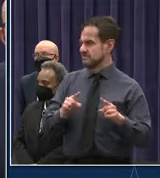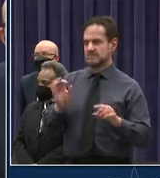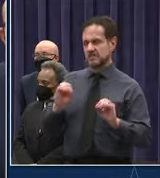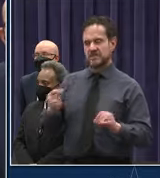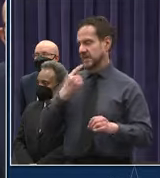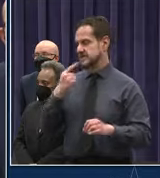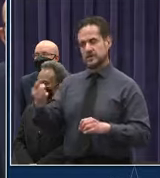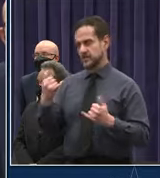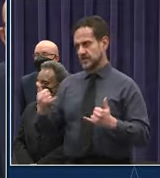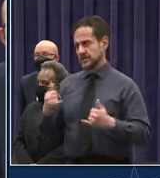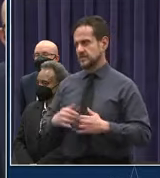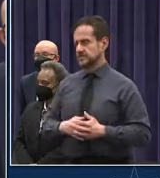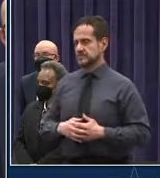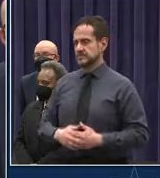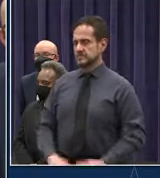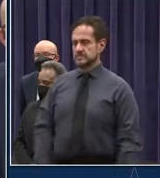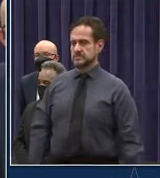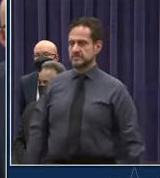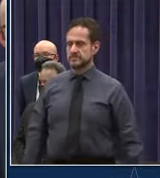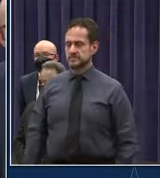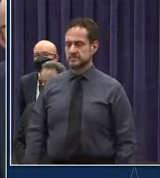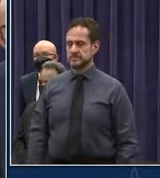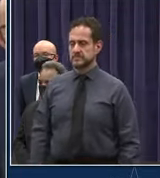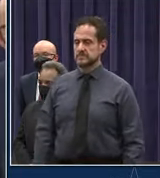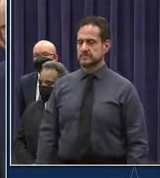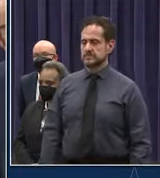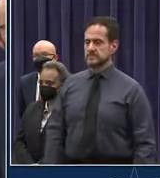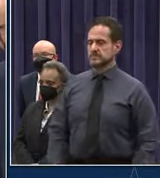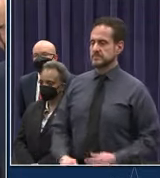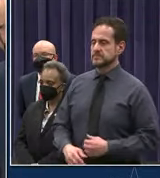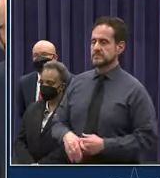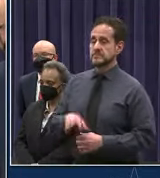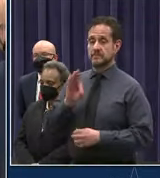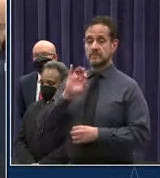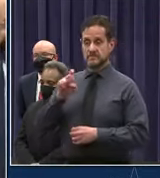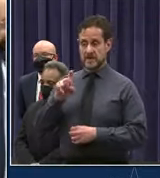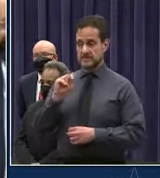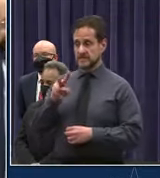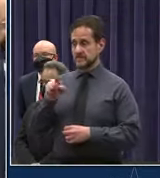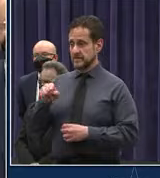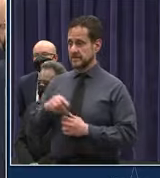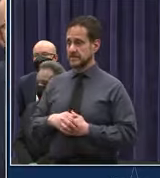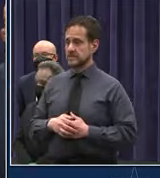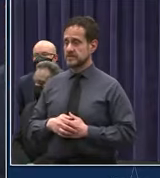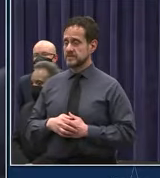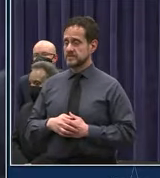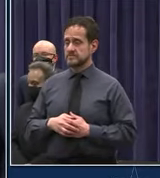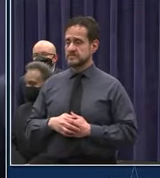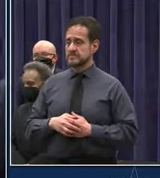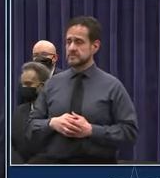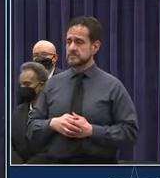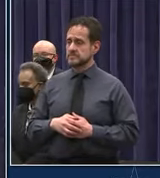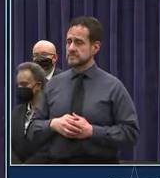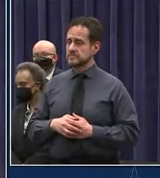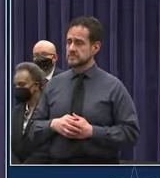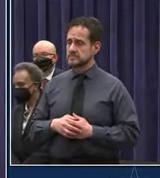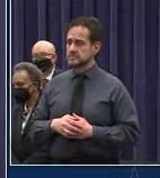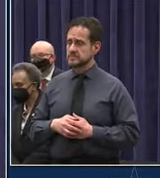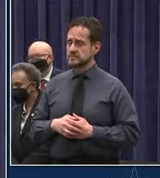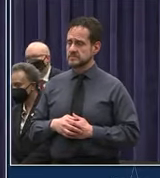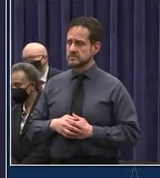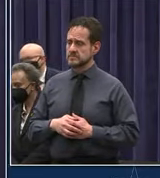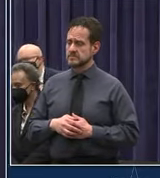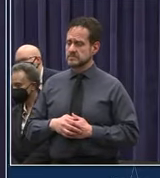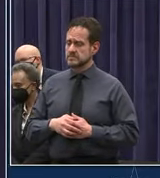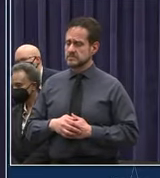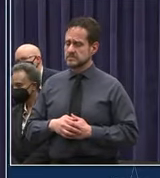Well, I think we're, you know, kind of on topic now, so I'll get offline with you on those updates. I don't have a current status. And anything in the